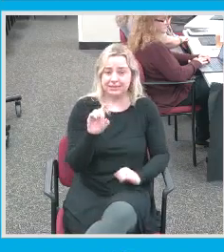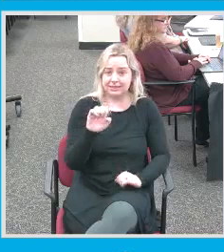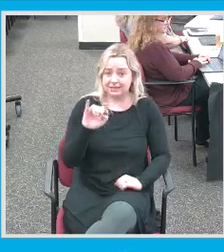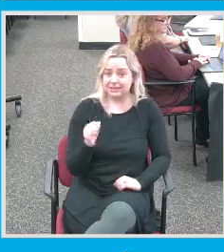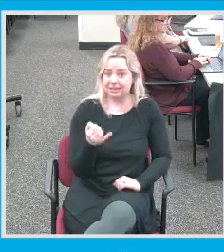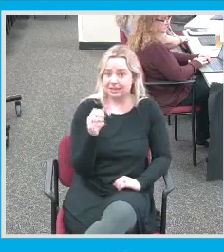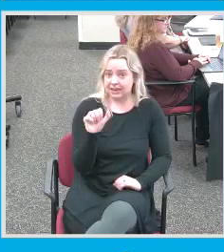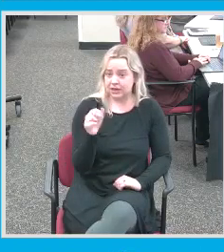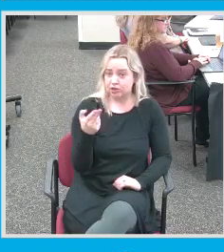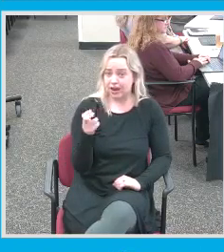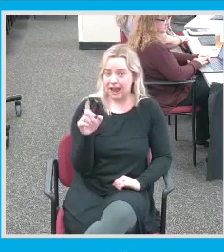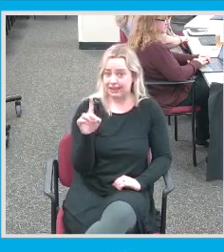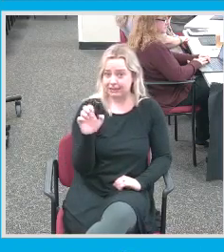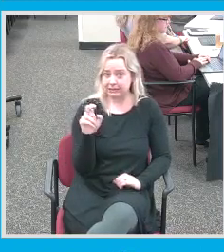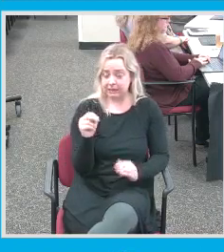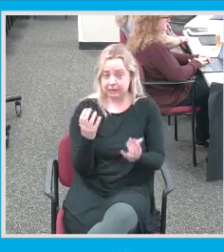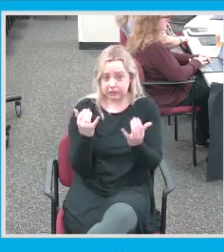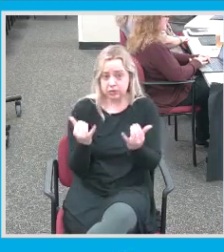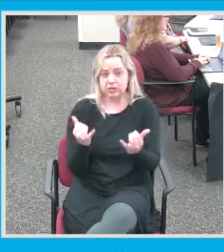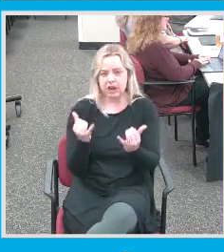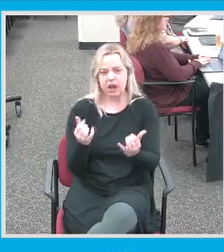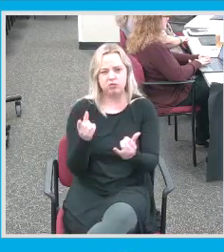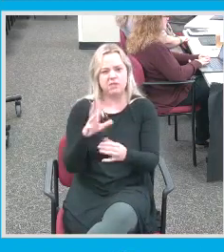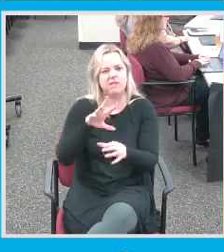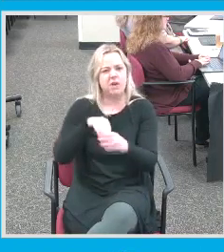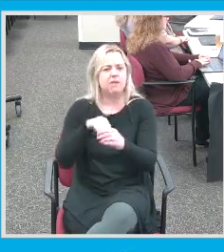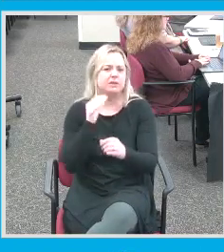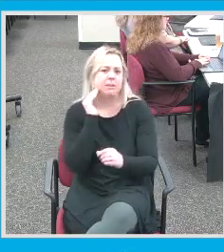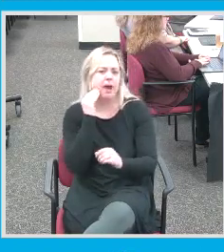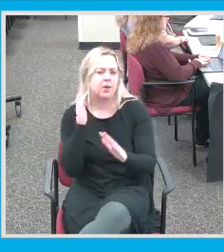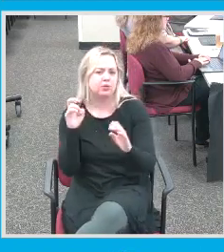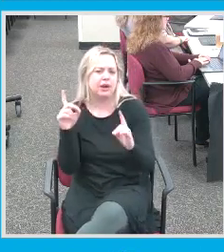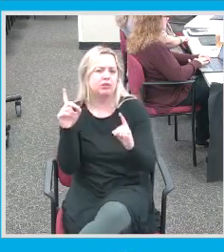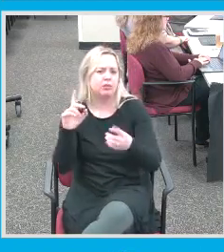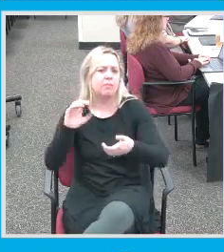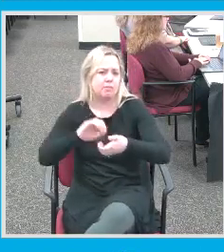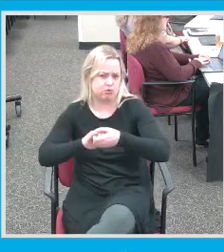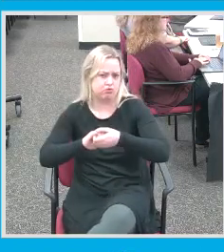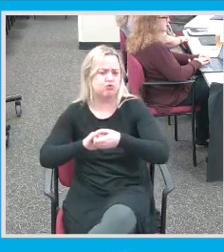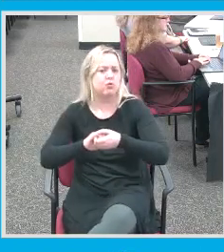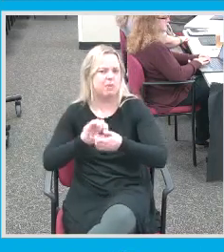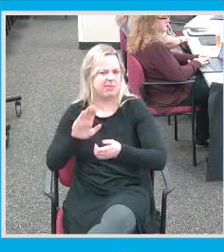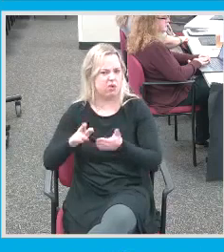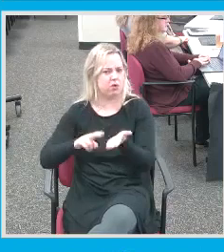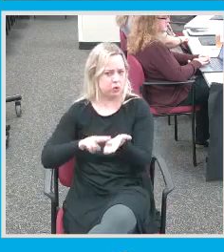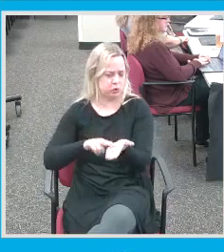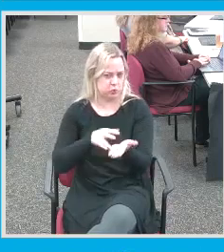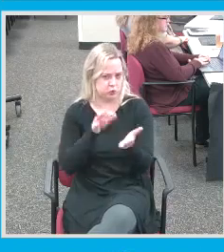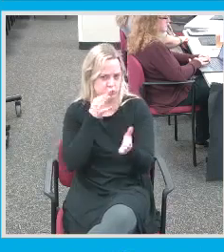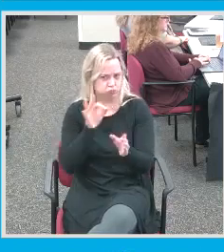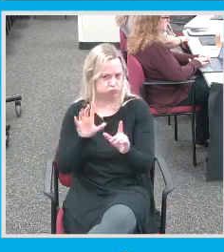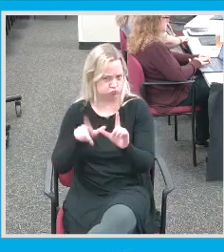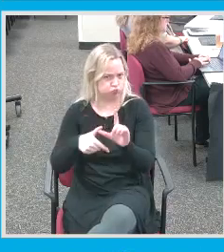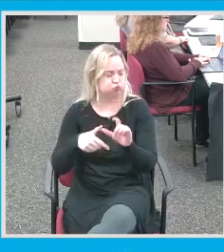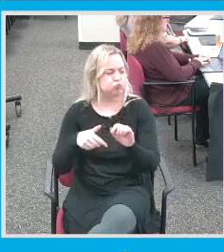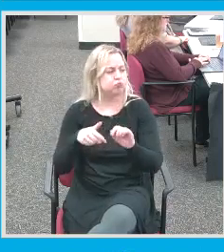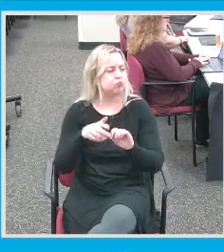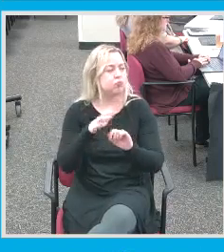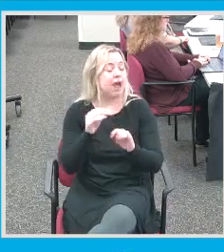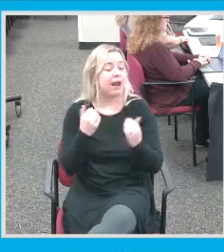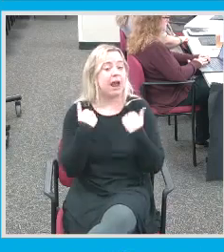with our Tobacco Education Prevention Partnership. We have a contract up, and then also we have SWAT here,